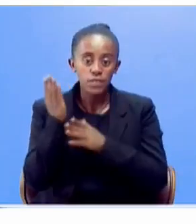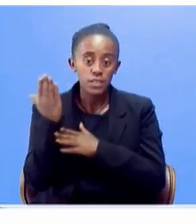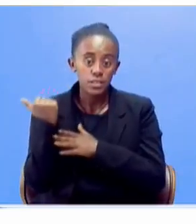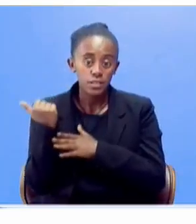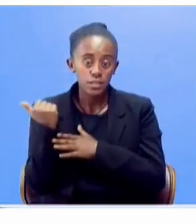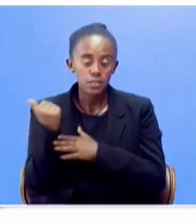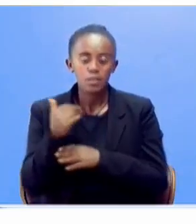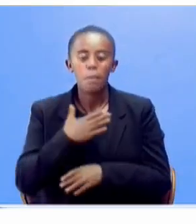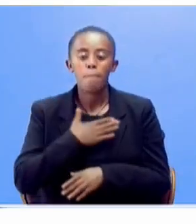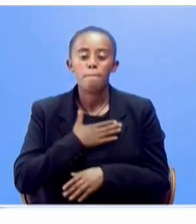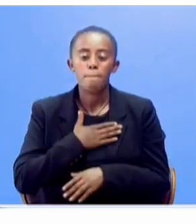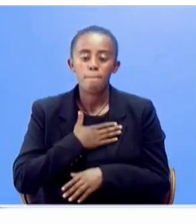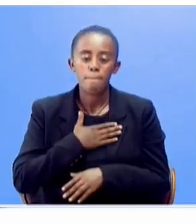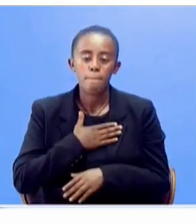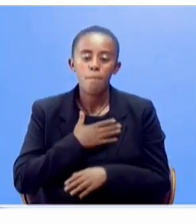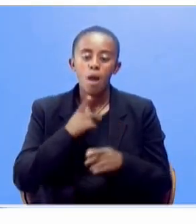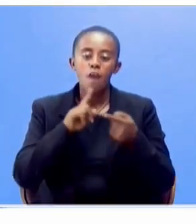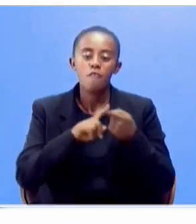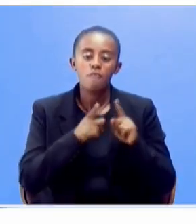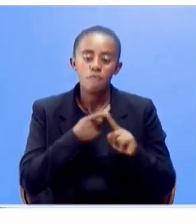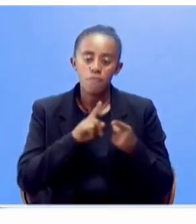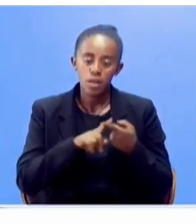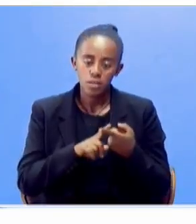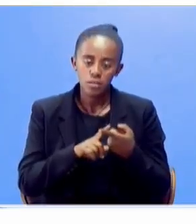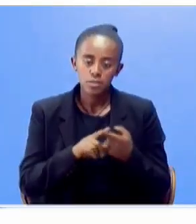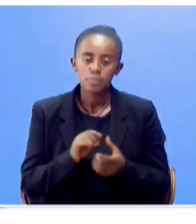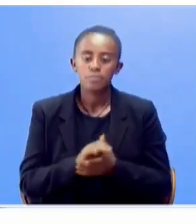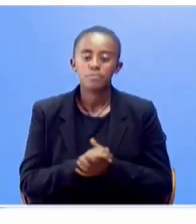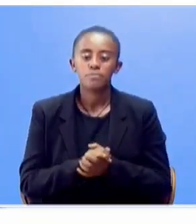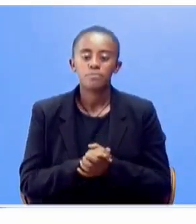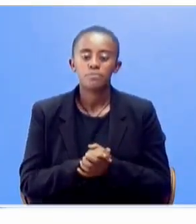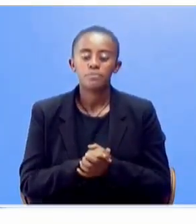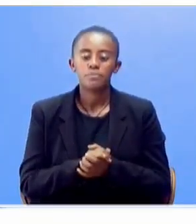my friend.